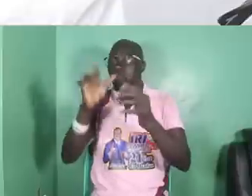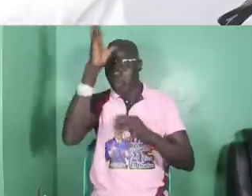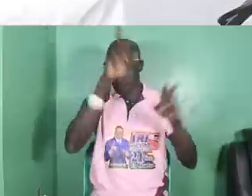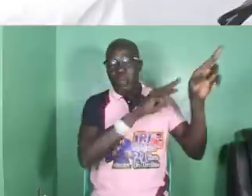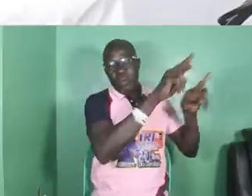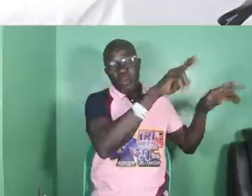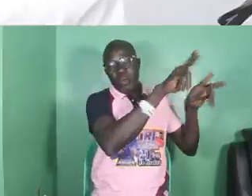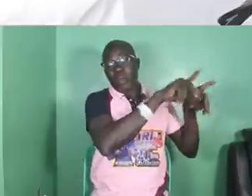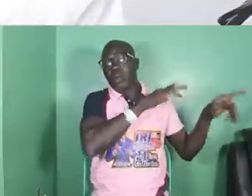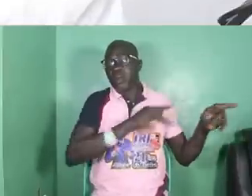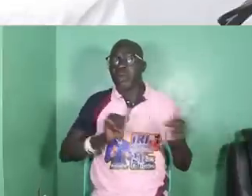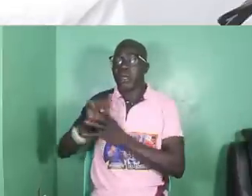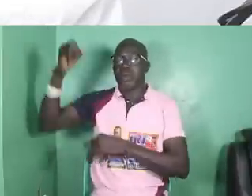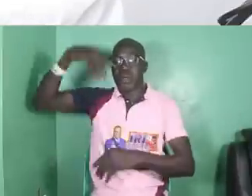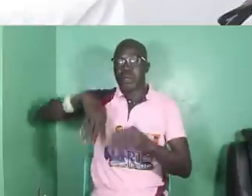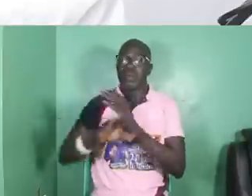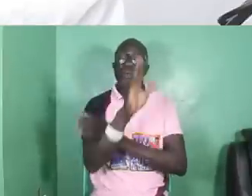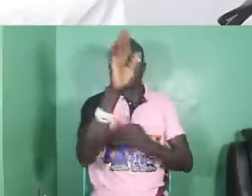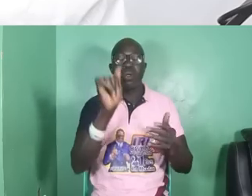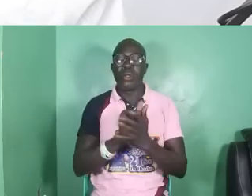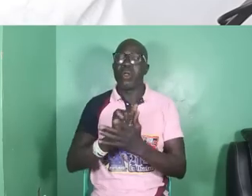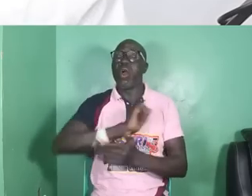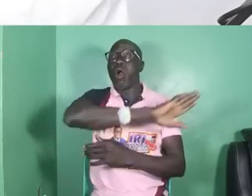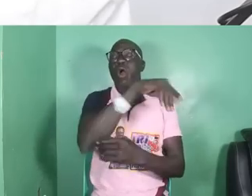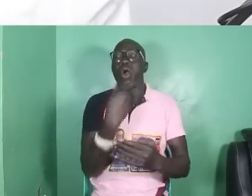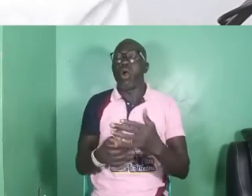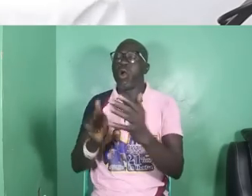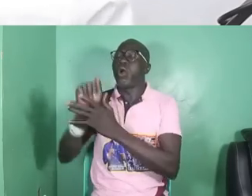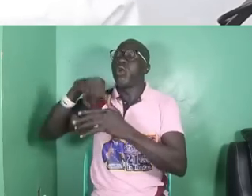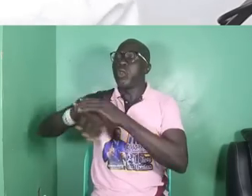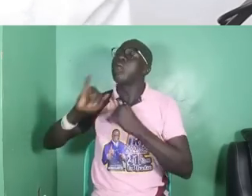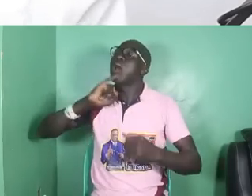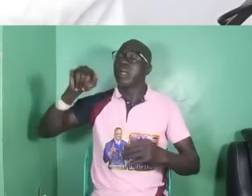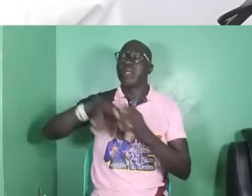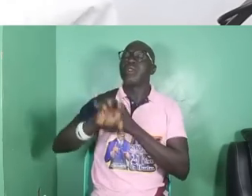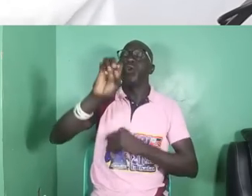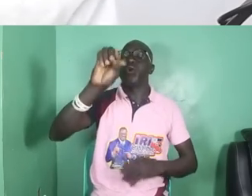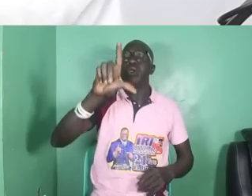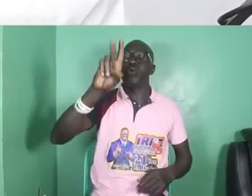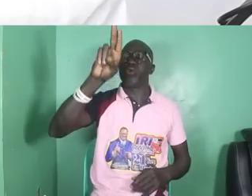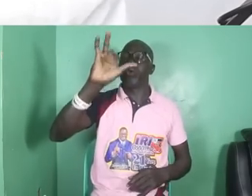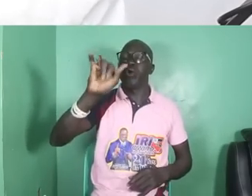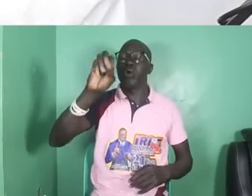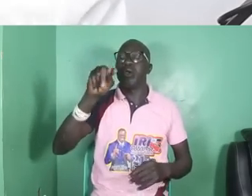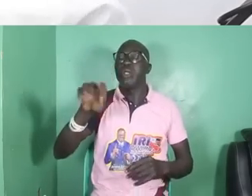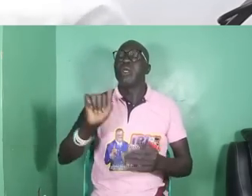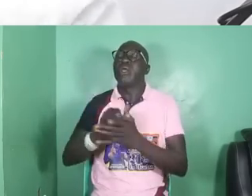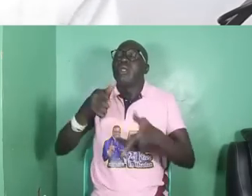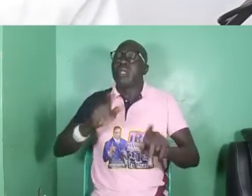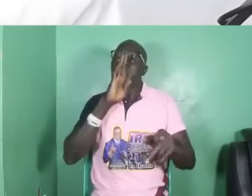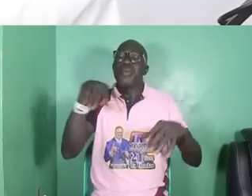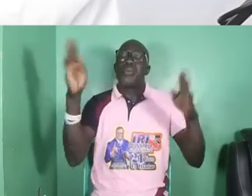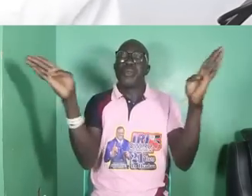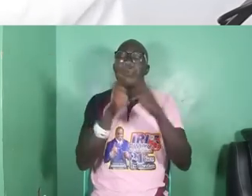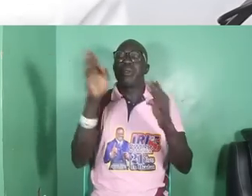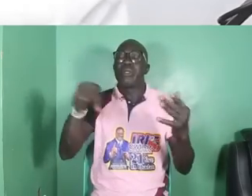Shebi in a pattern. By the grace of God, all of you in the real extension, let